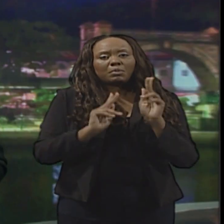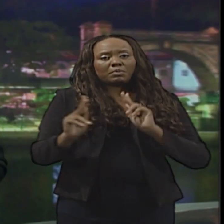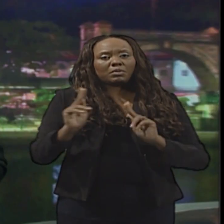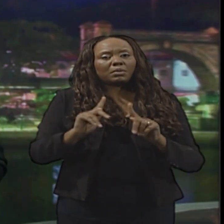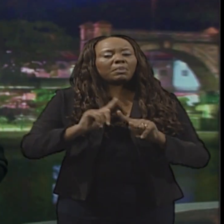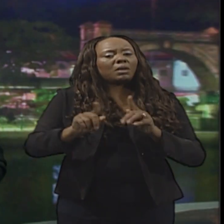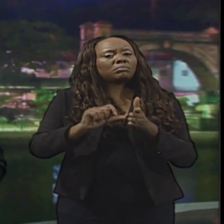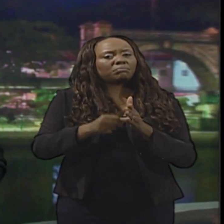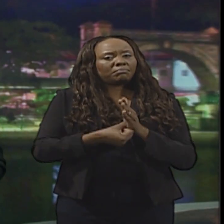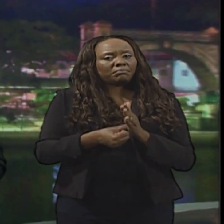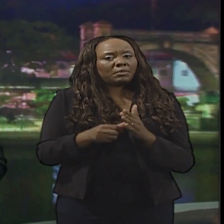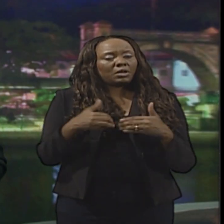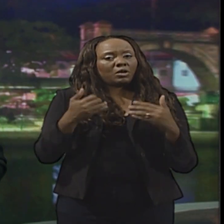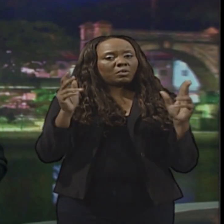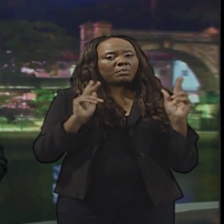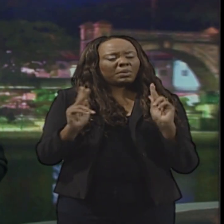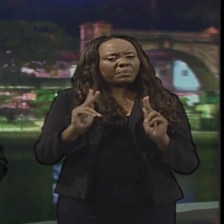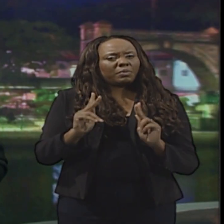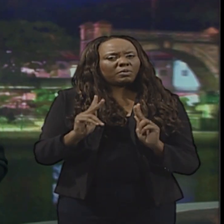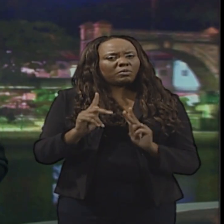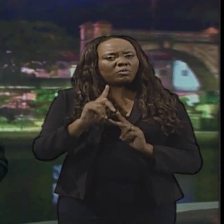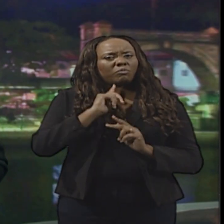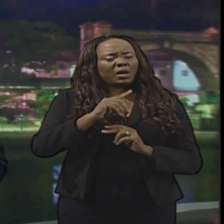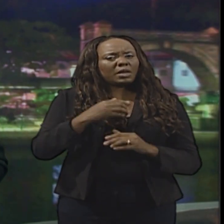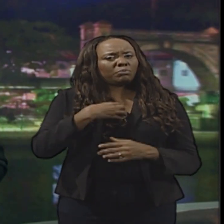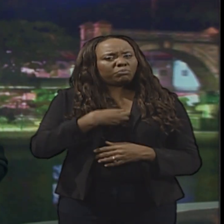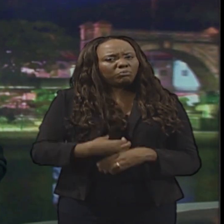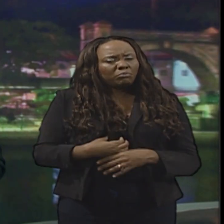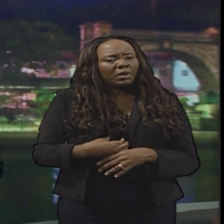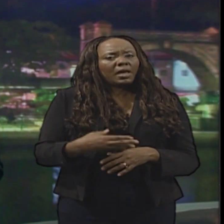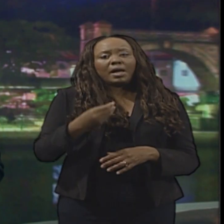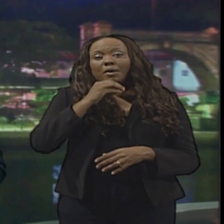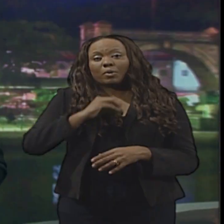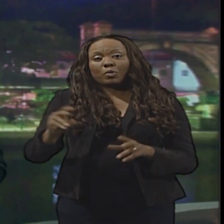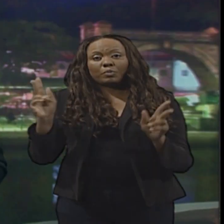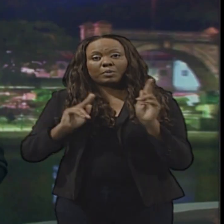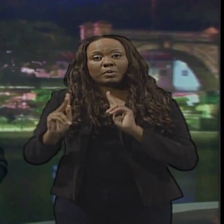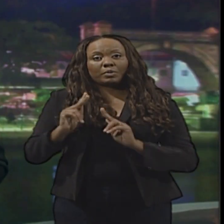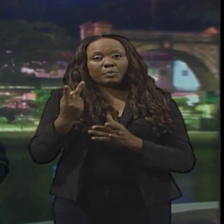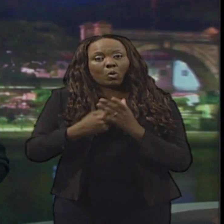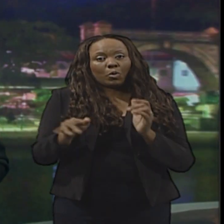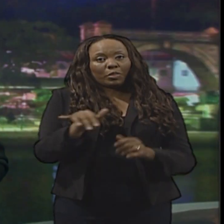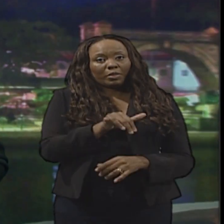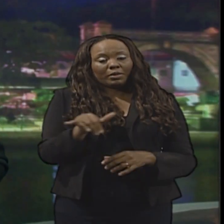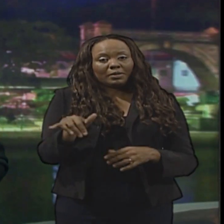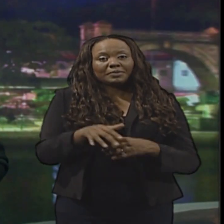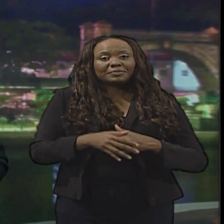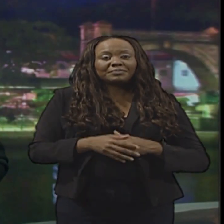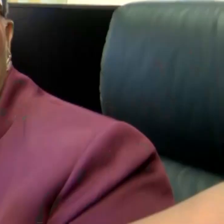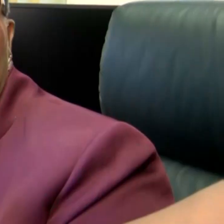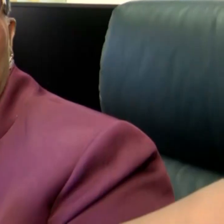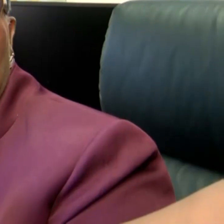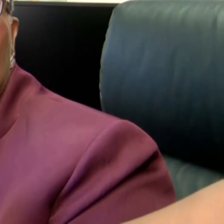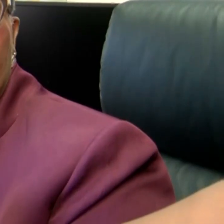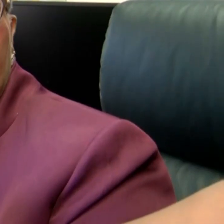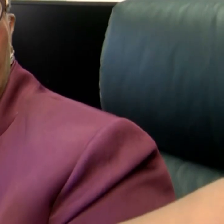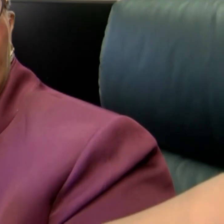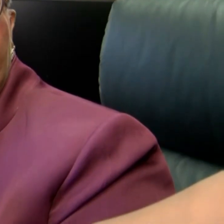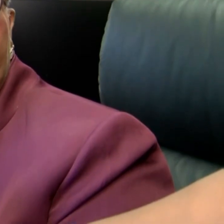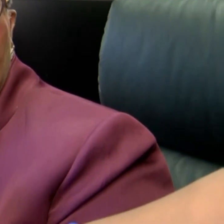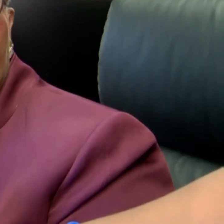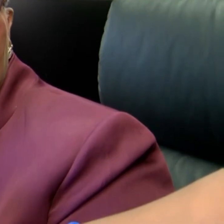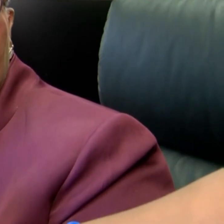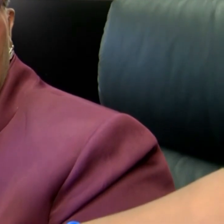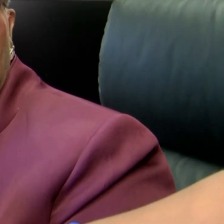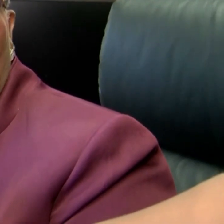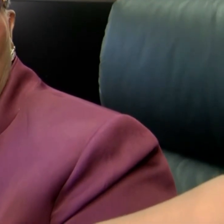emphasis will be paid to young people, whom she feels passionately about, and the elderly. I don't know if the childcare board will still be